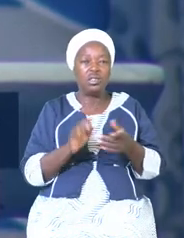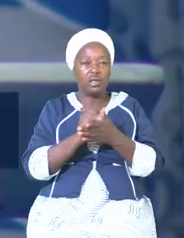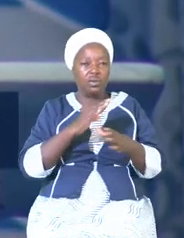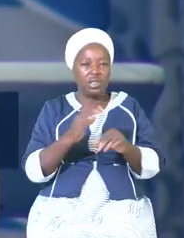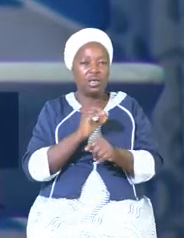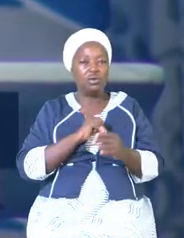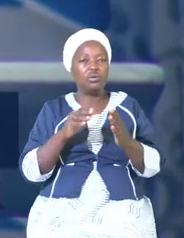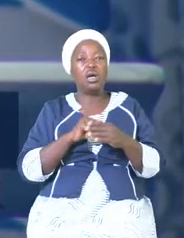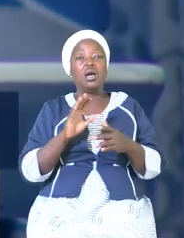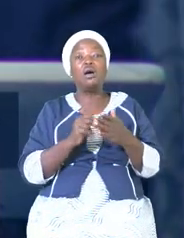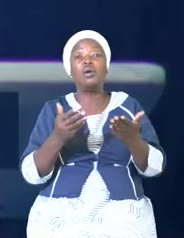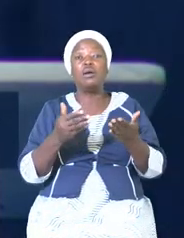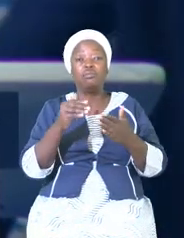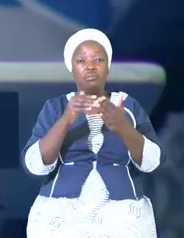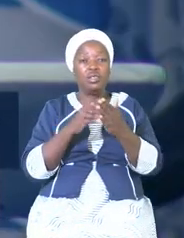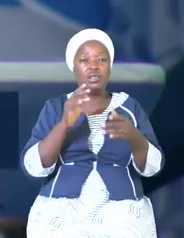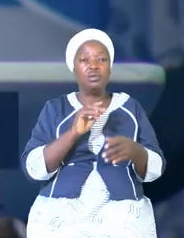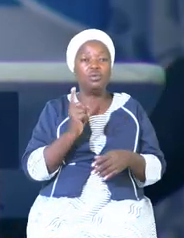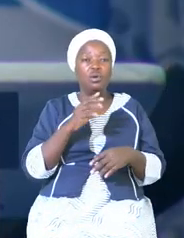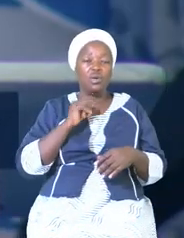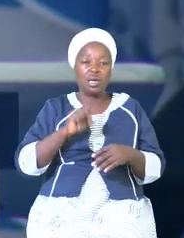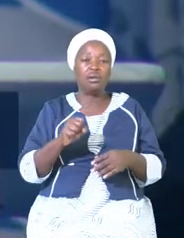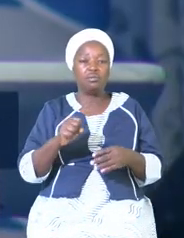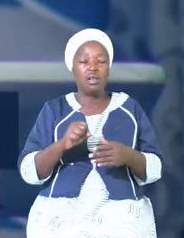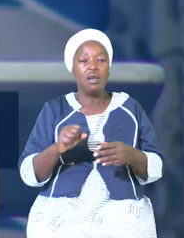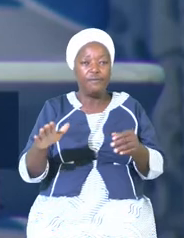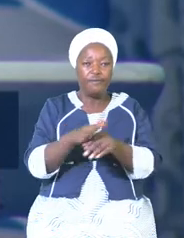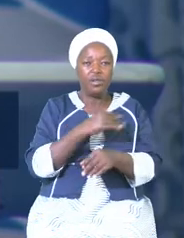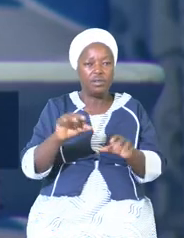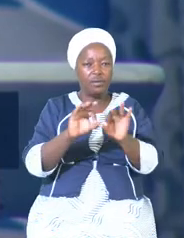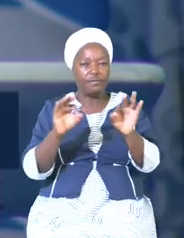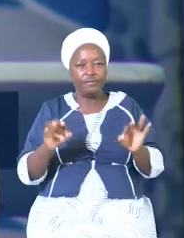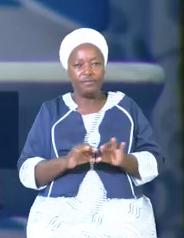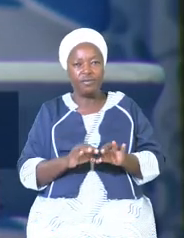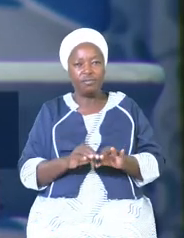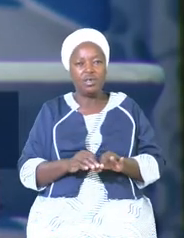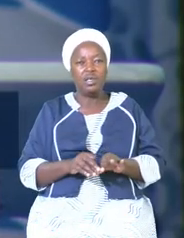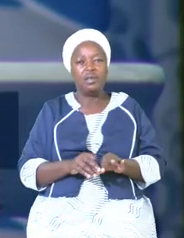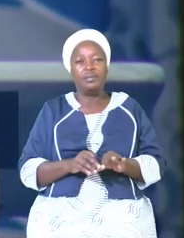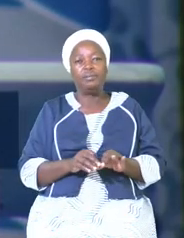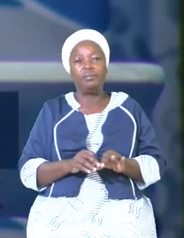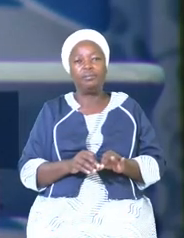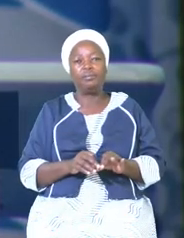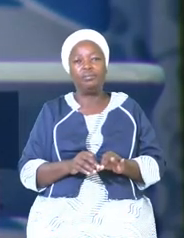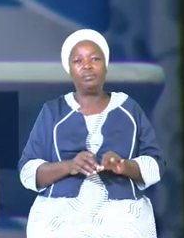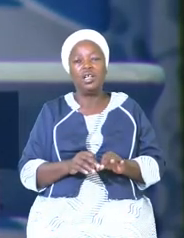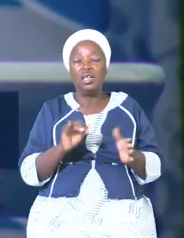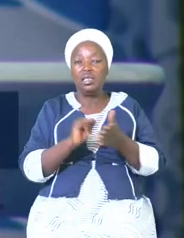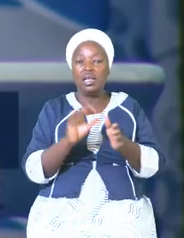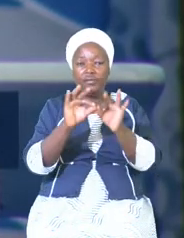where we can also fill the form. Decision slip will be found. We can feel